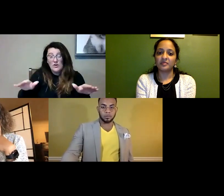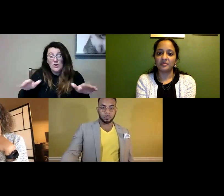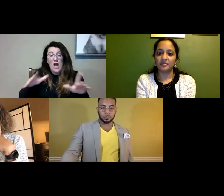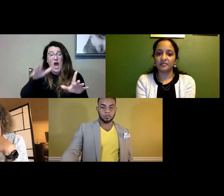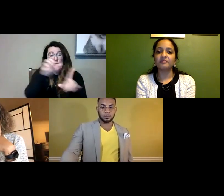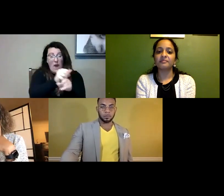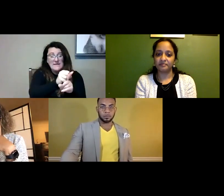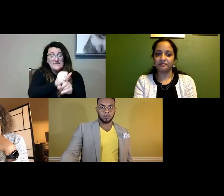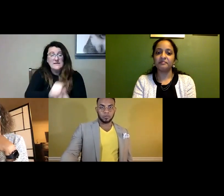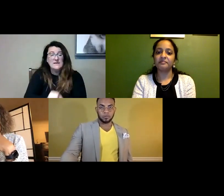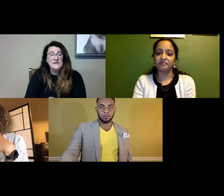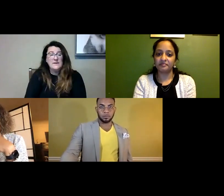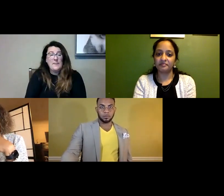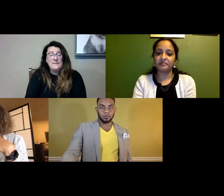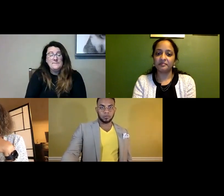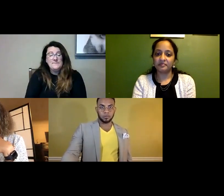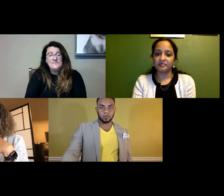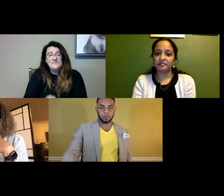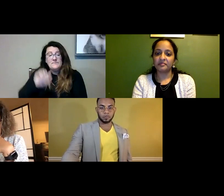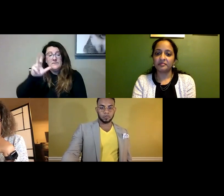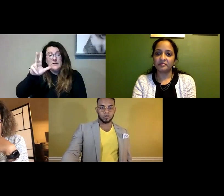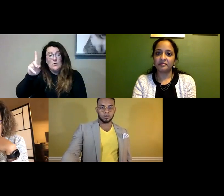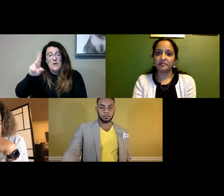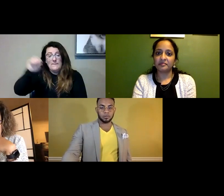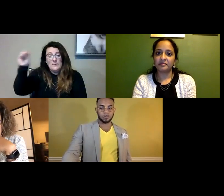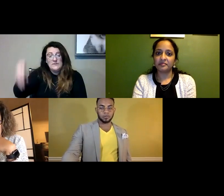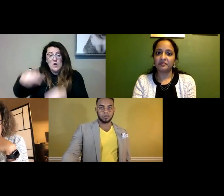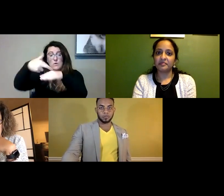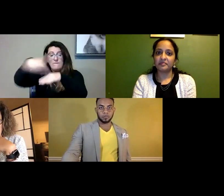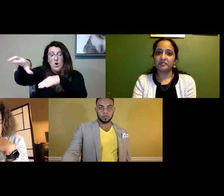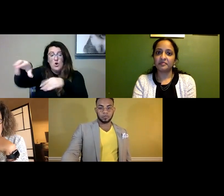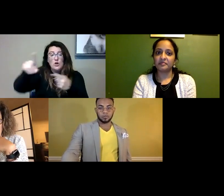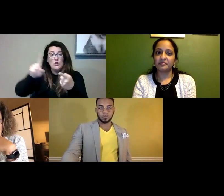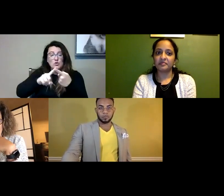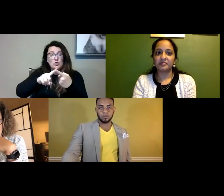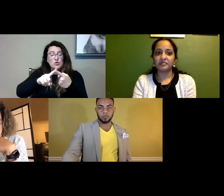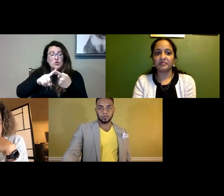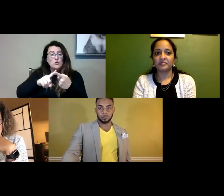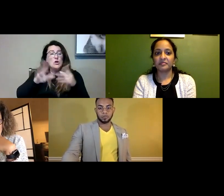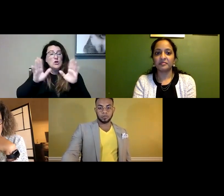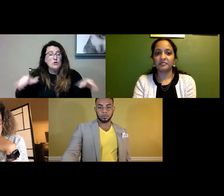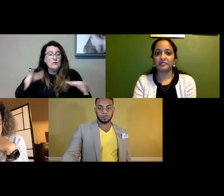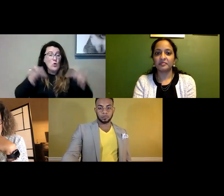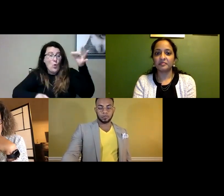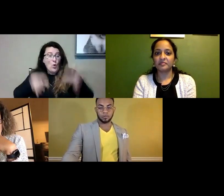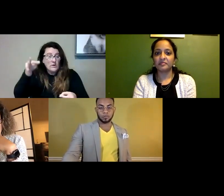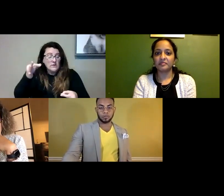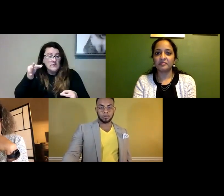arrests and 31% of referrals to juvenile courts